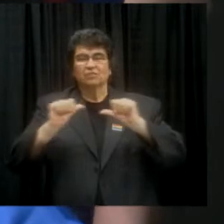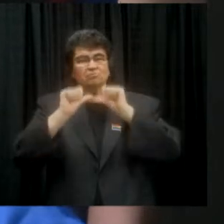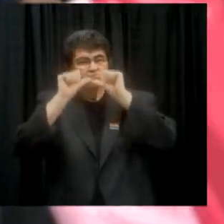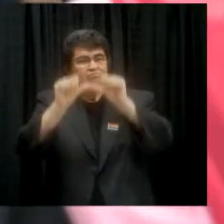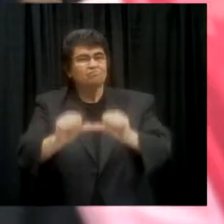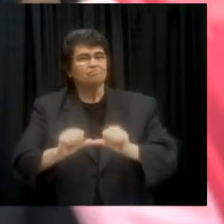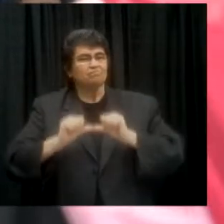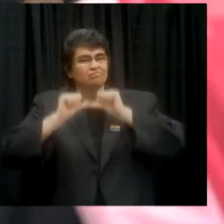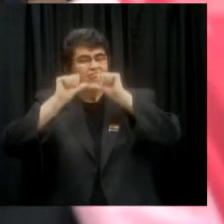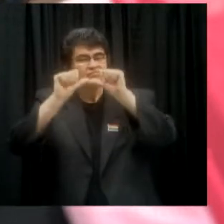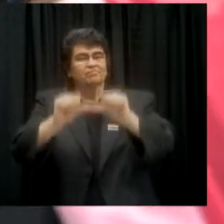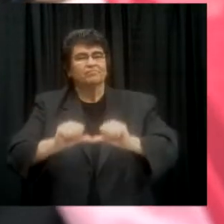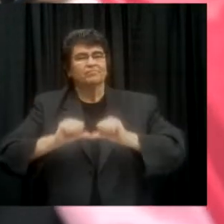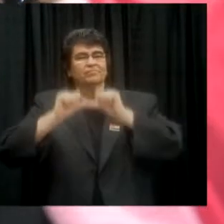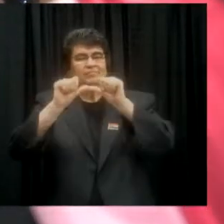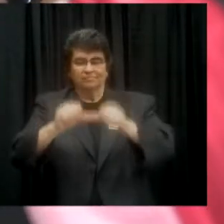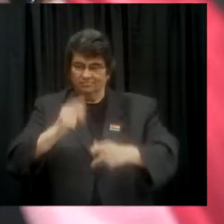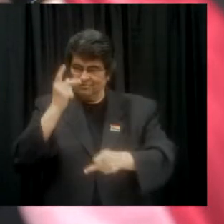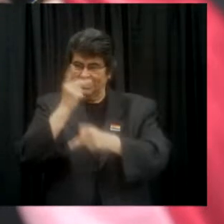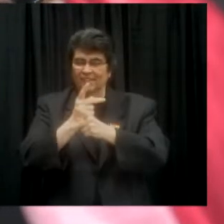on, and keep the